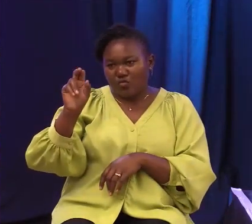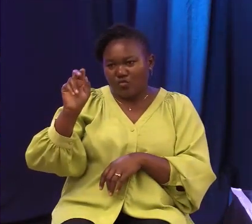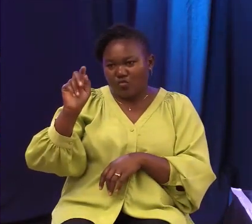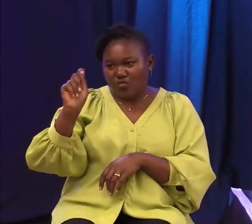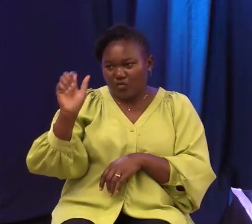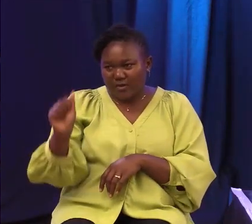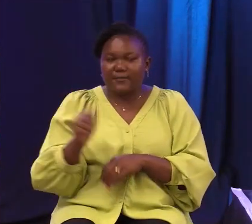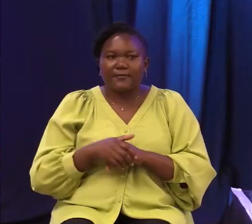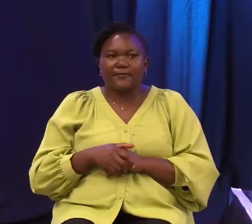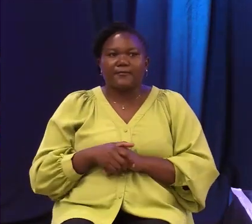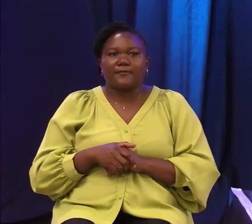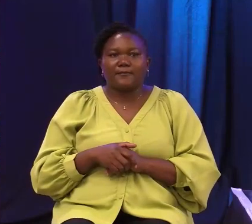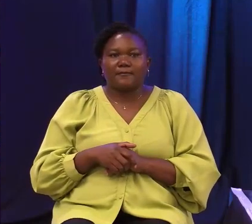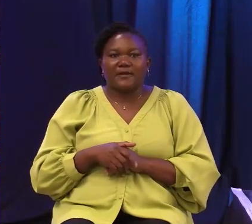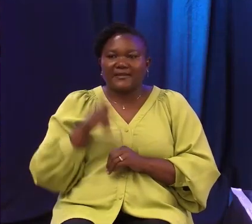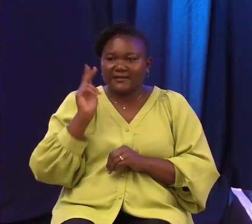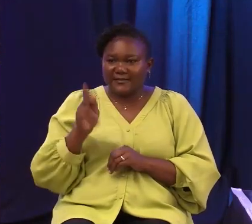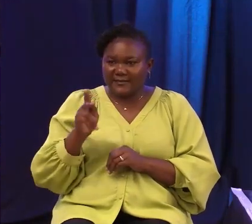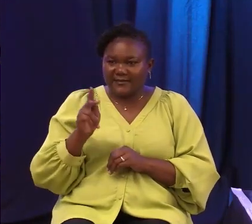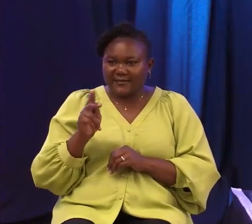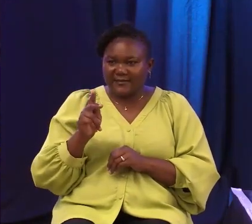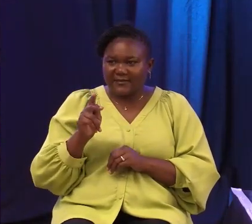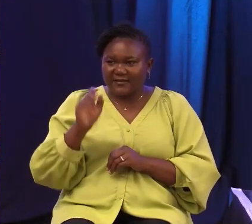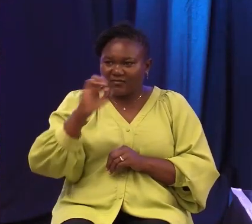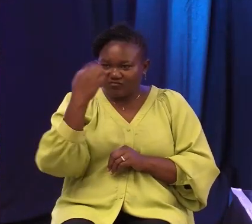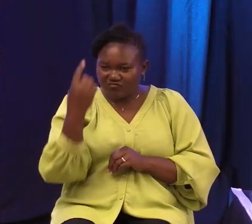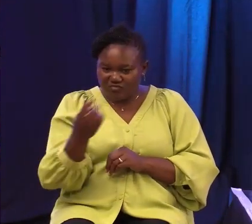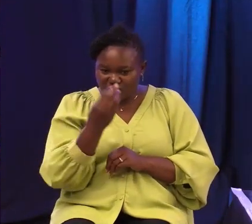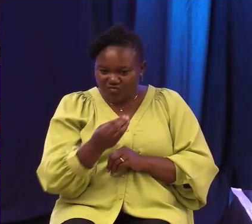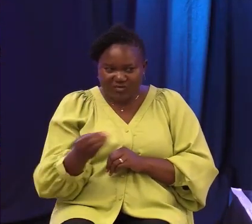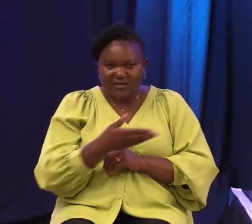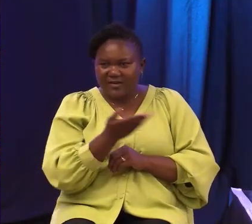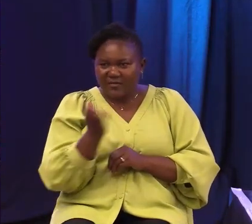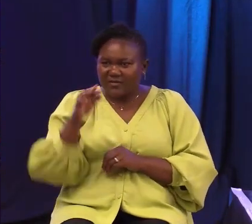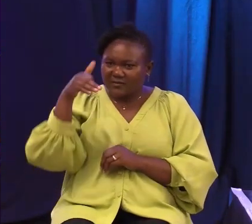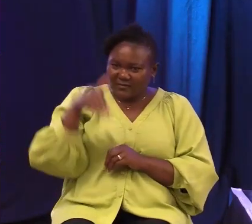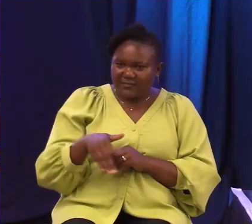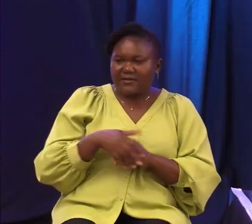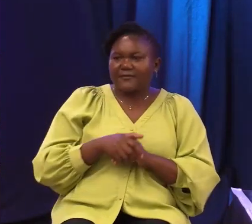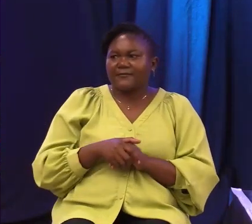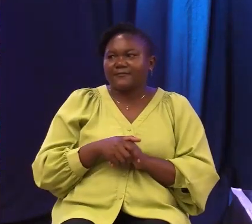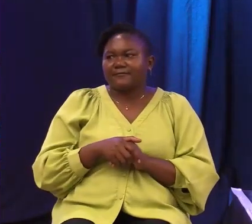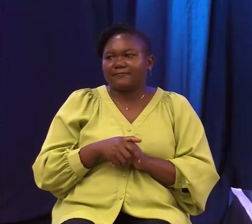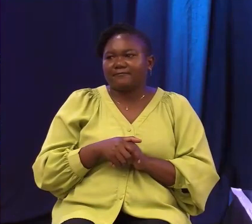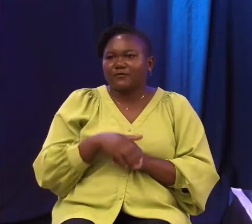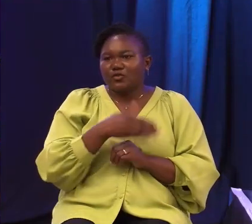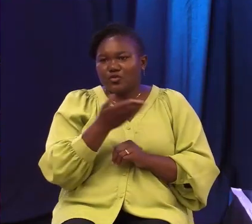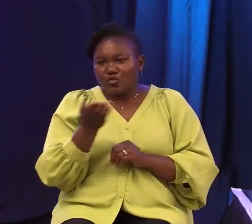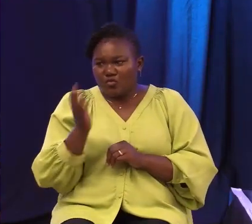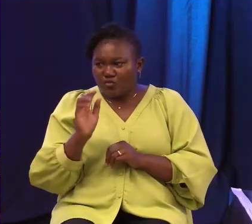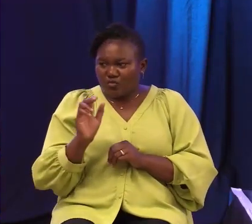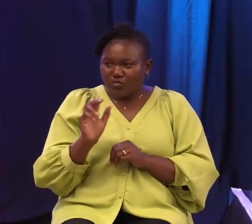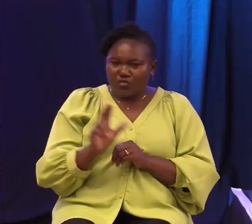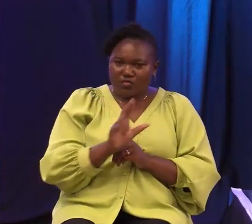of course, the owner of the events, the children of Namibia, all protocol